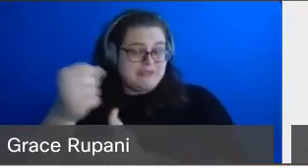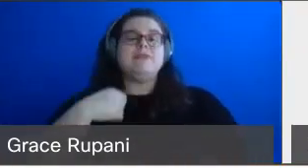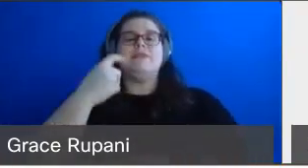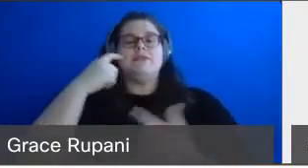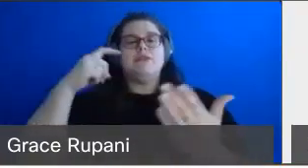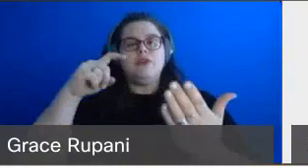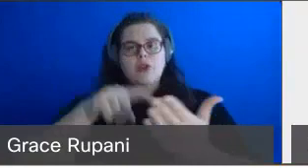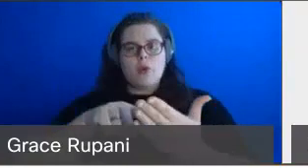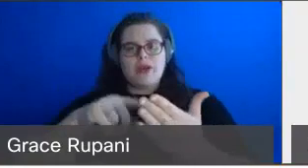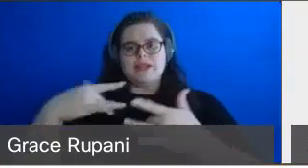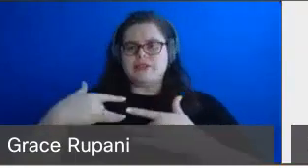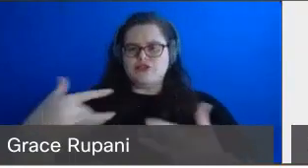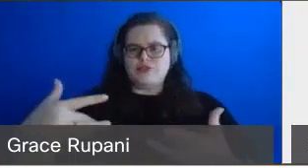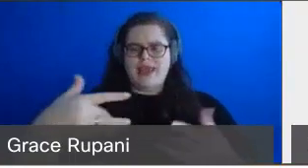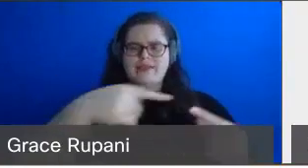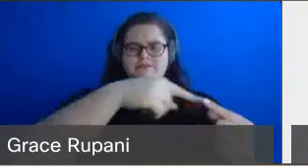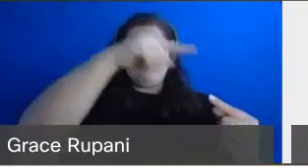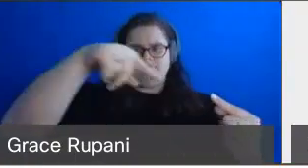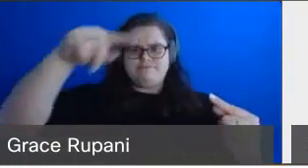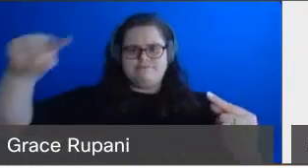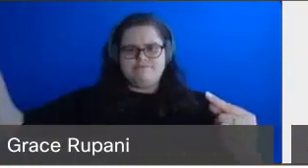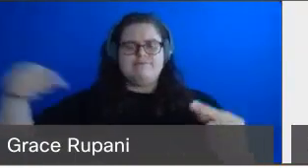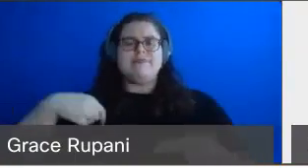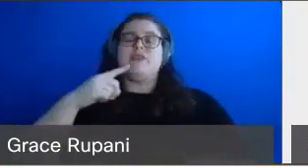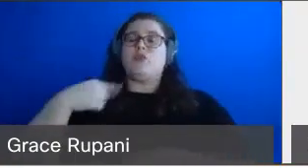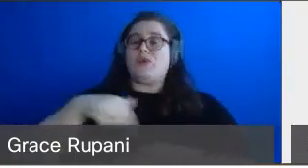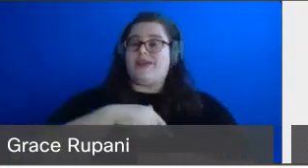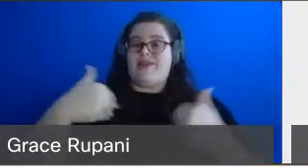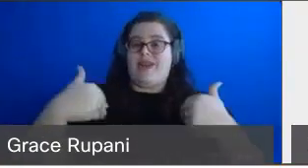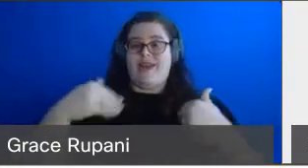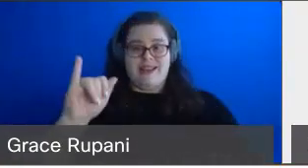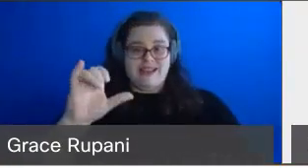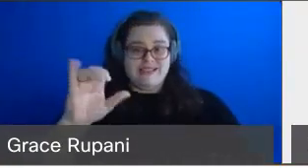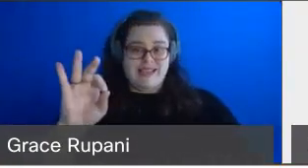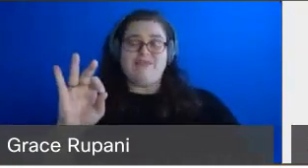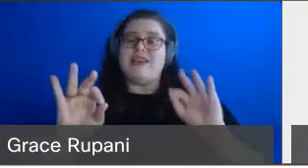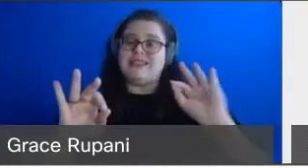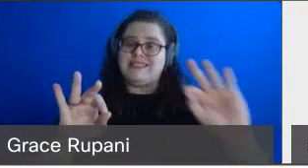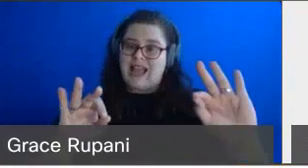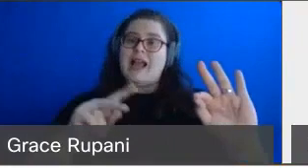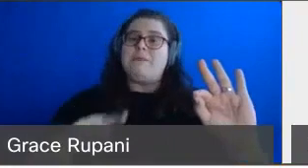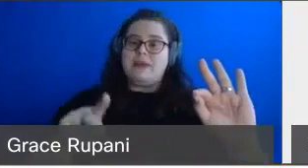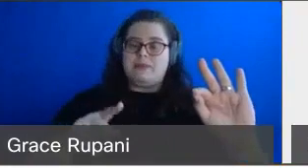January, we've had 9 people in ICFs who have contracted COVID,